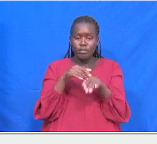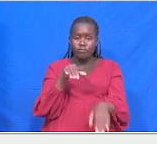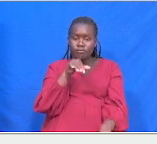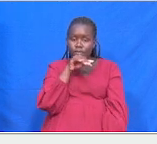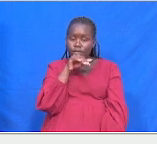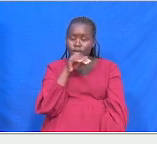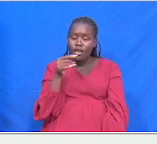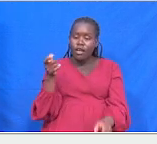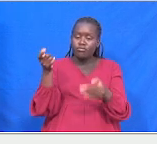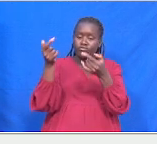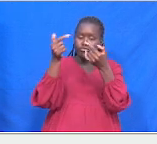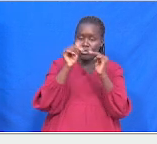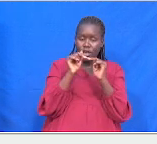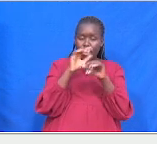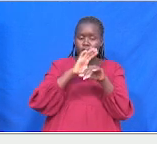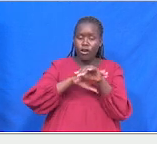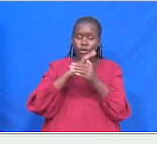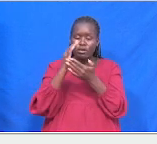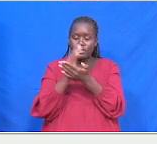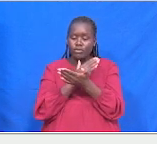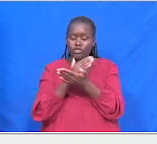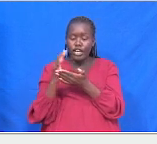came, he got some shares.